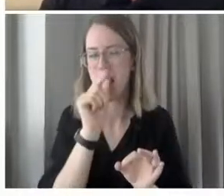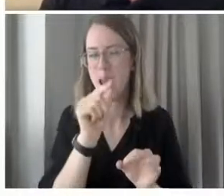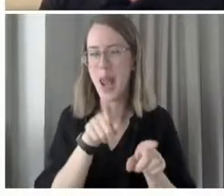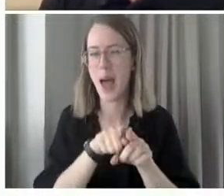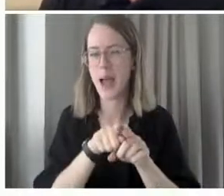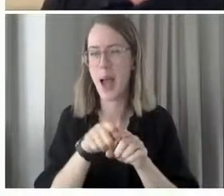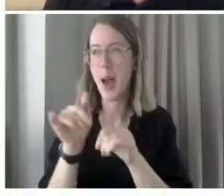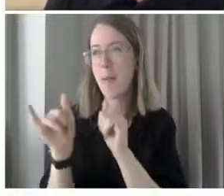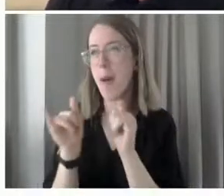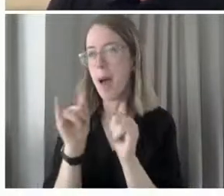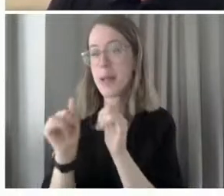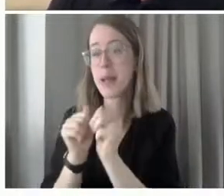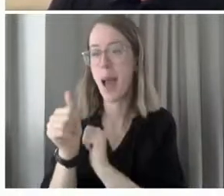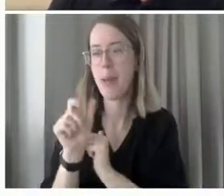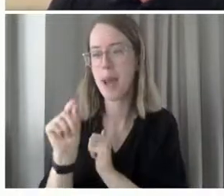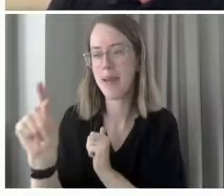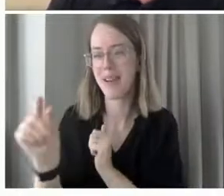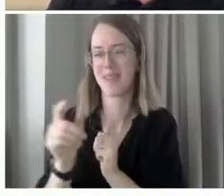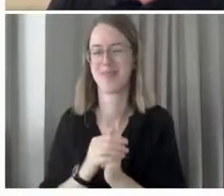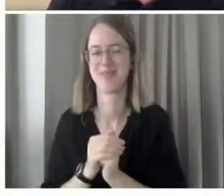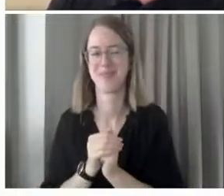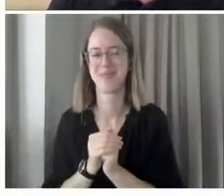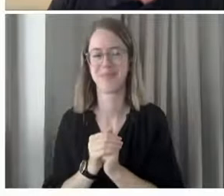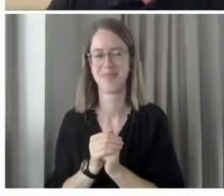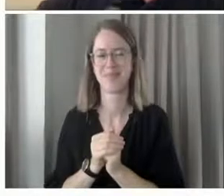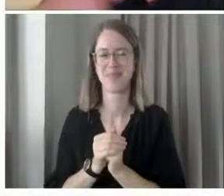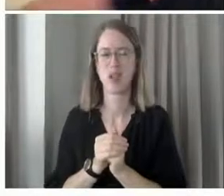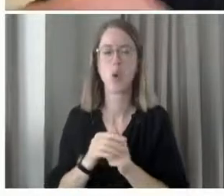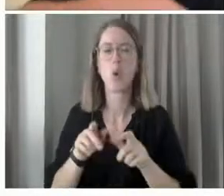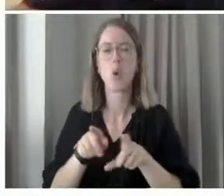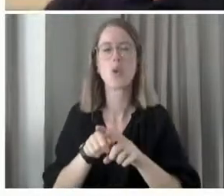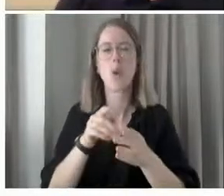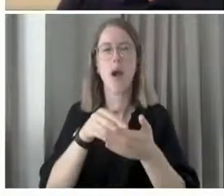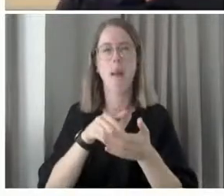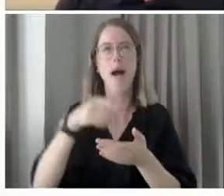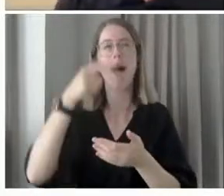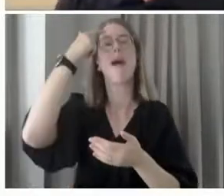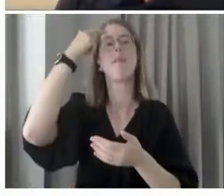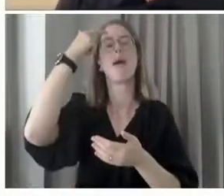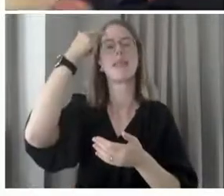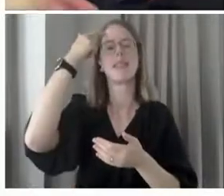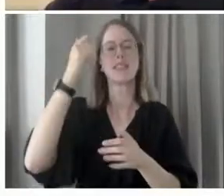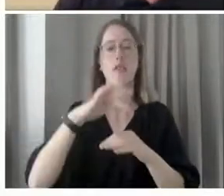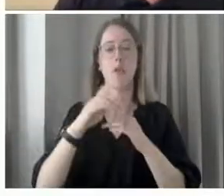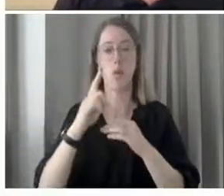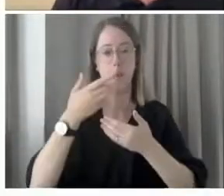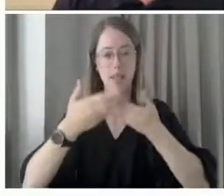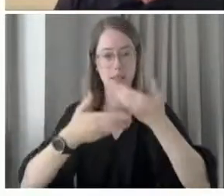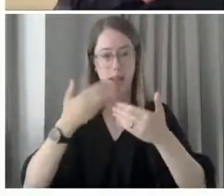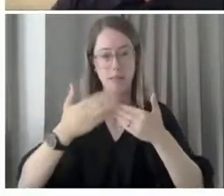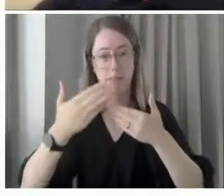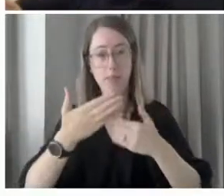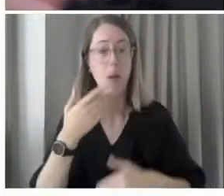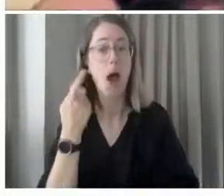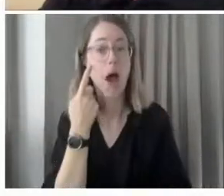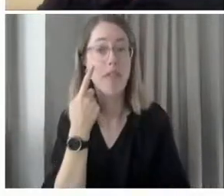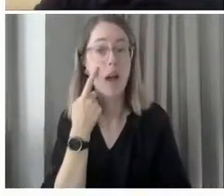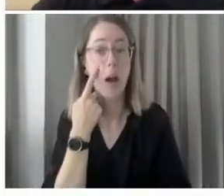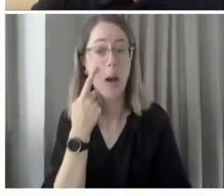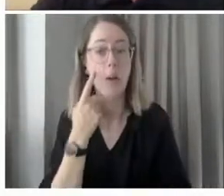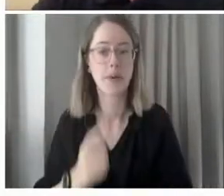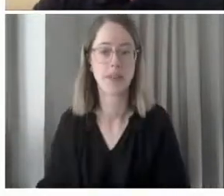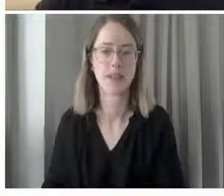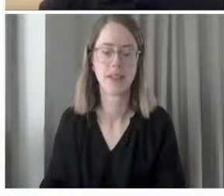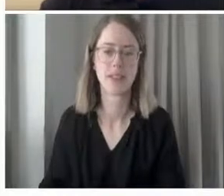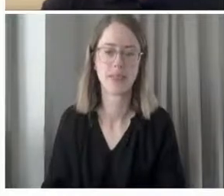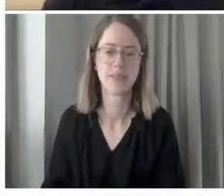your friends and family later, but it also might make some more sense of what I'm about to tell you. So please do have a go if you've got a phone, or you